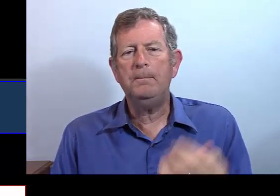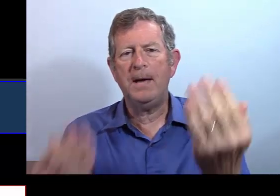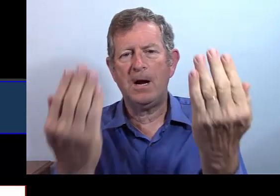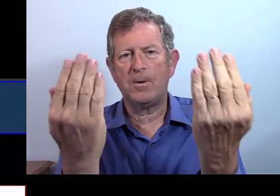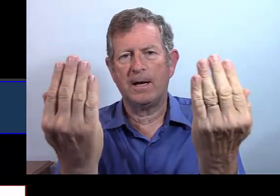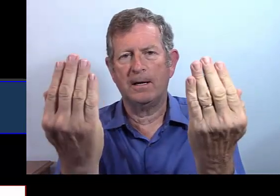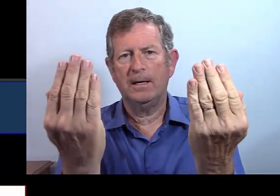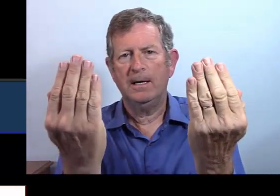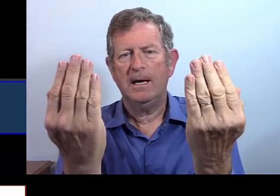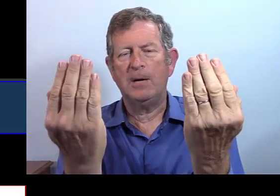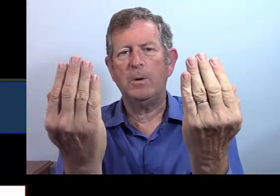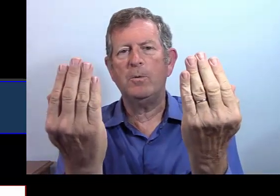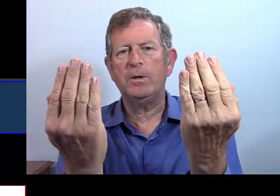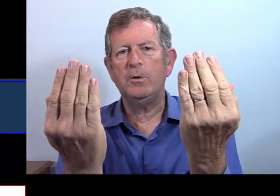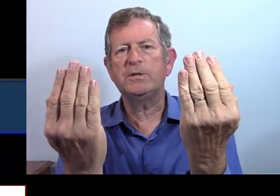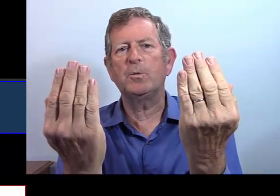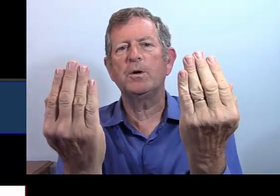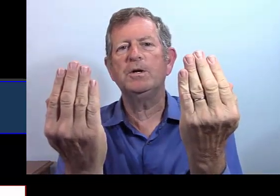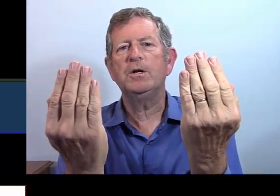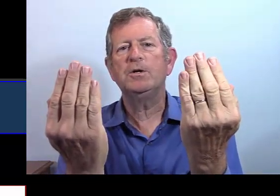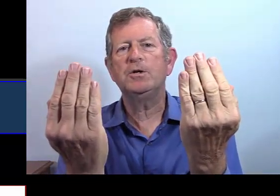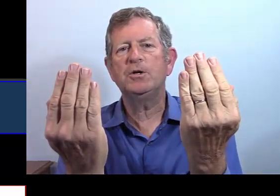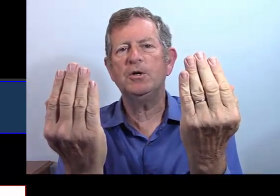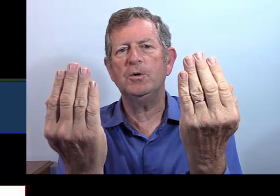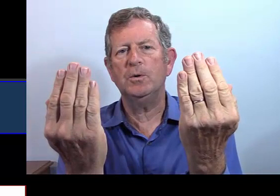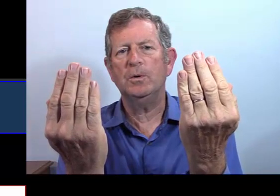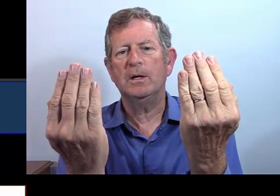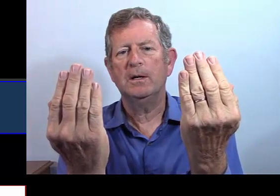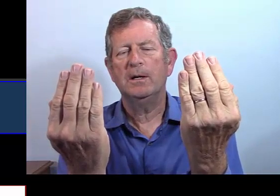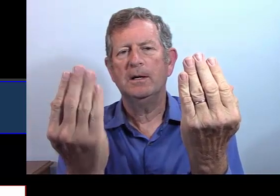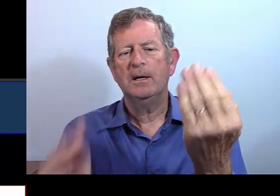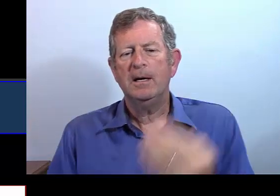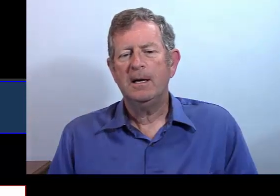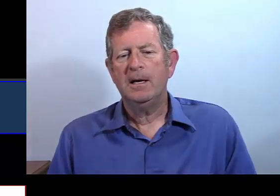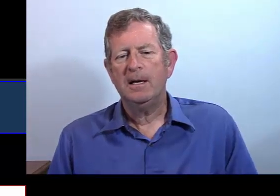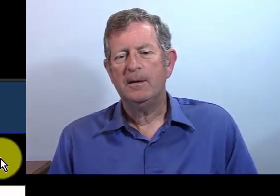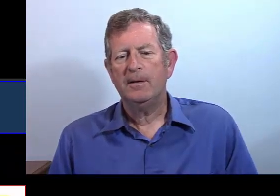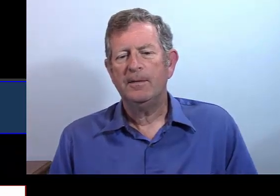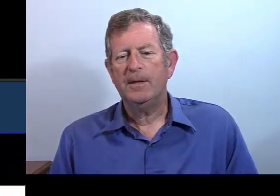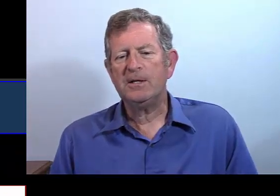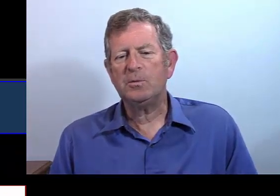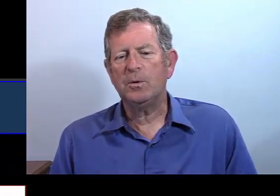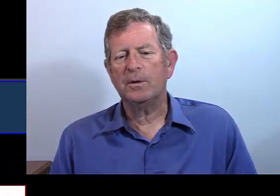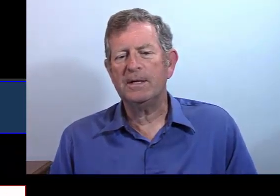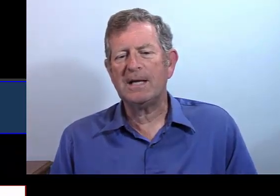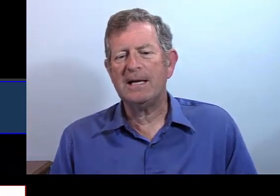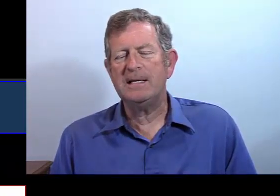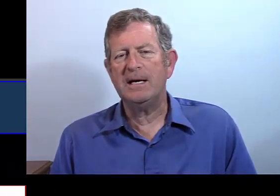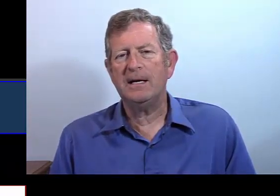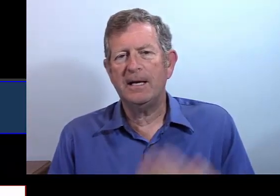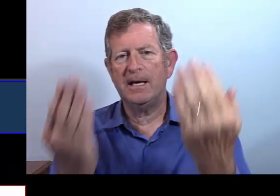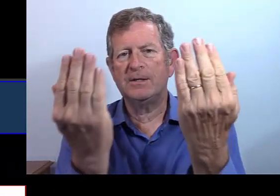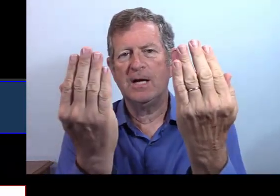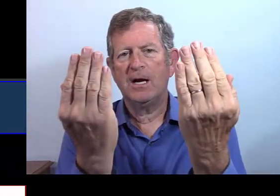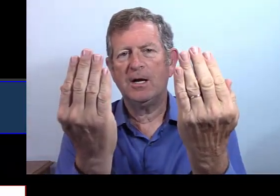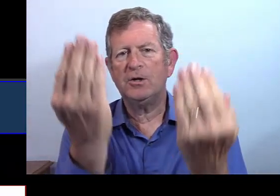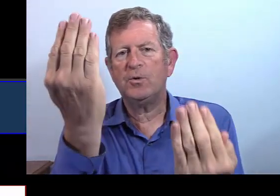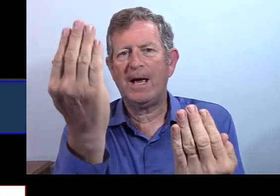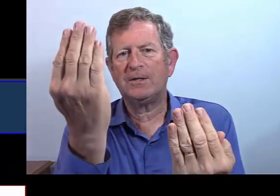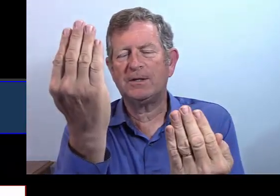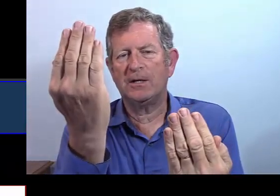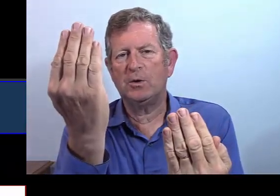we're comparing, and we will use the word to. This idea